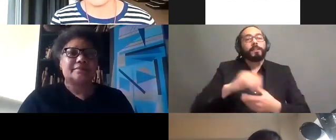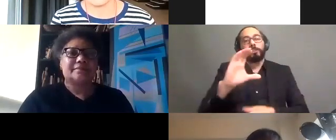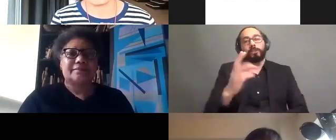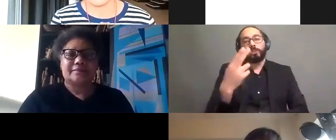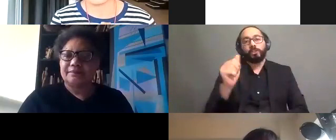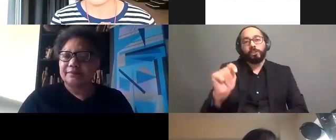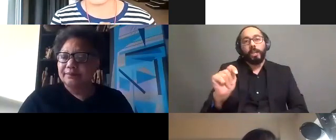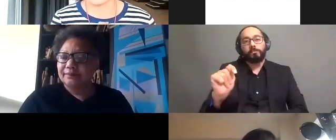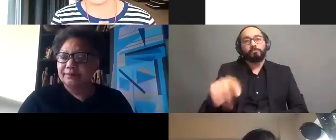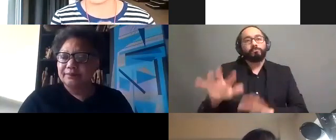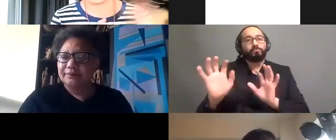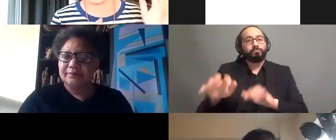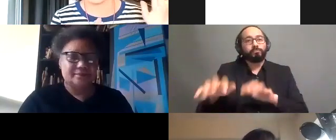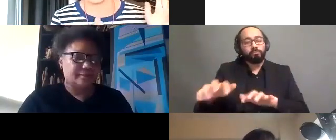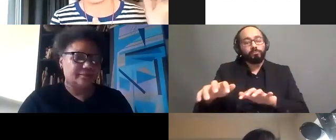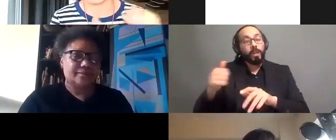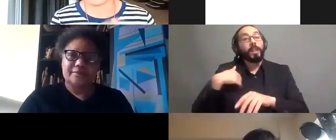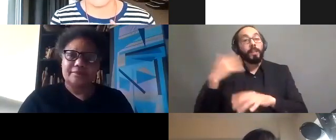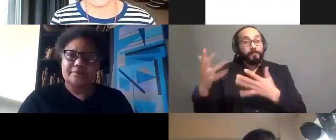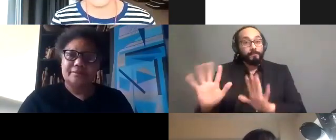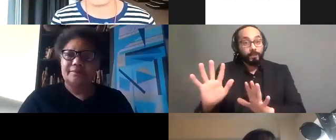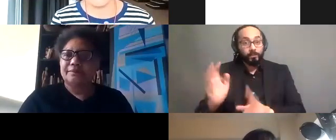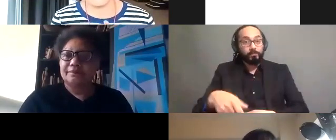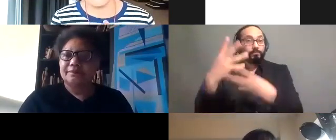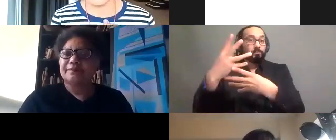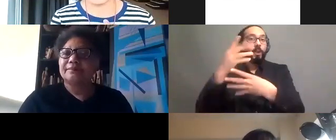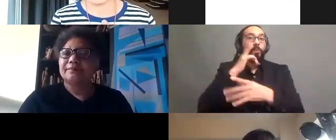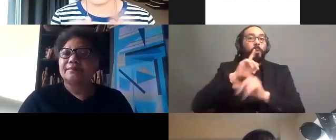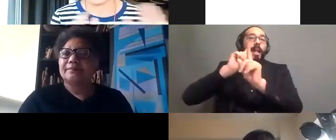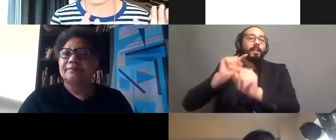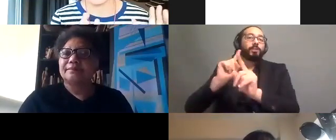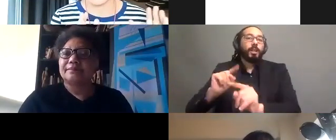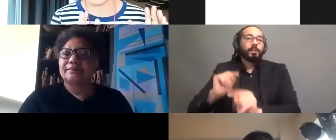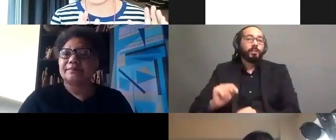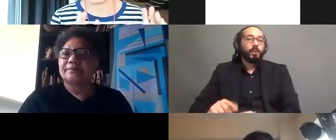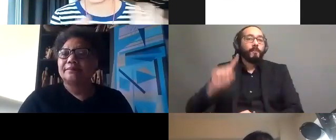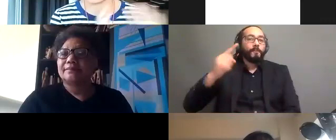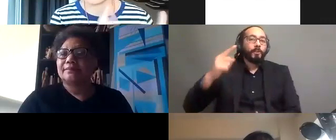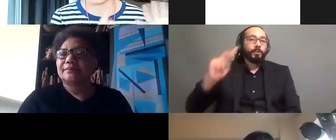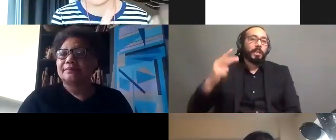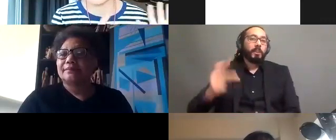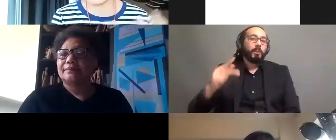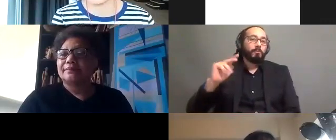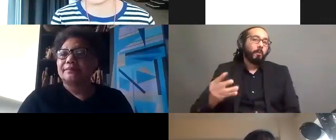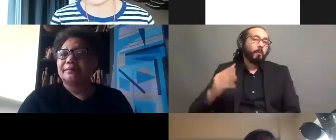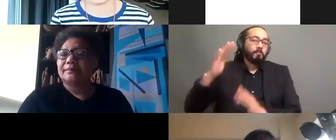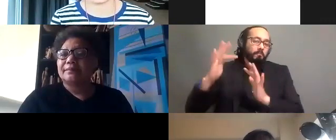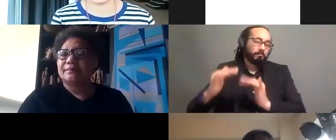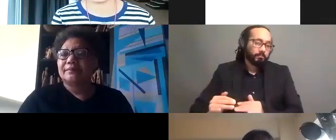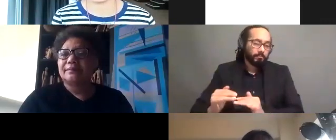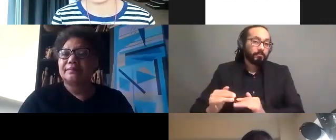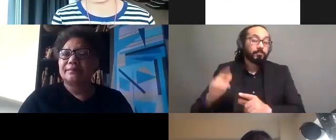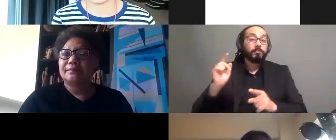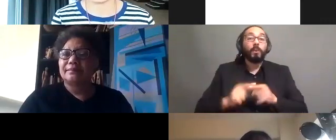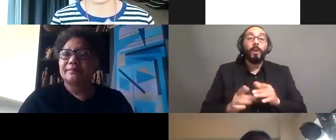be answering your questions in the order that they come in. We'll reserve the last about 20 minutes of the panel